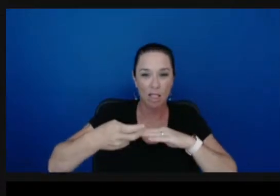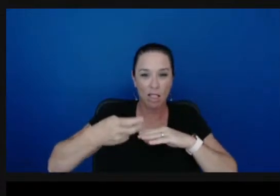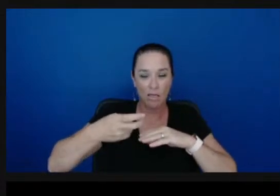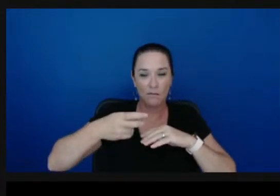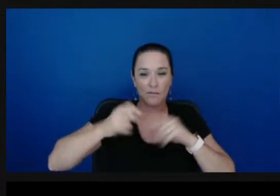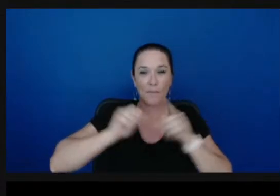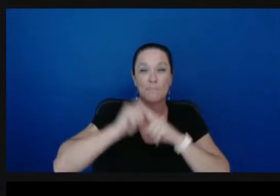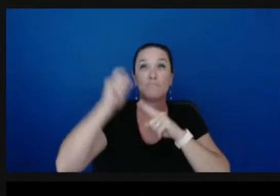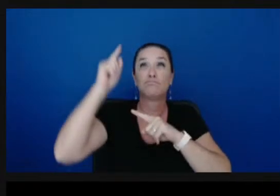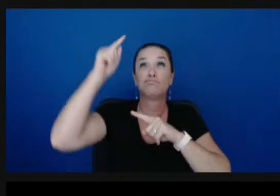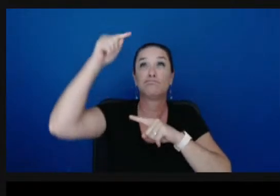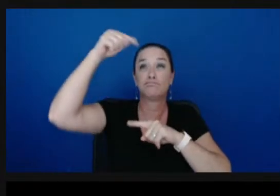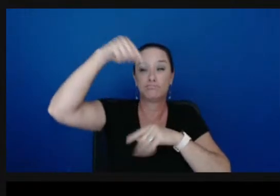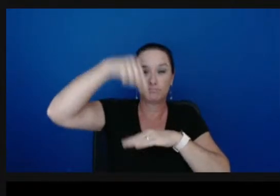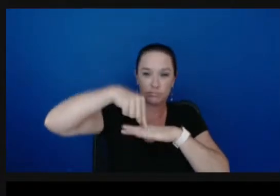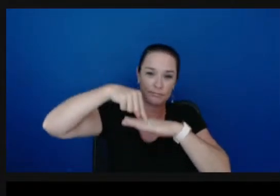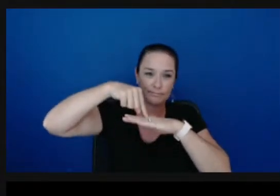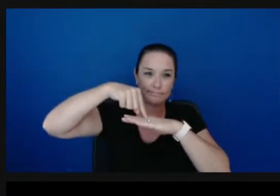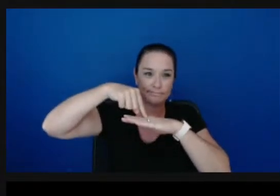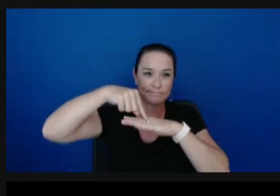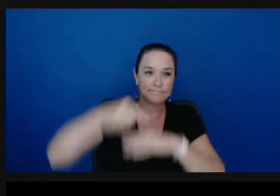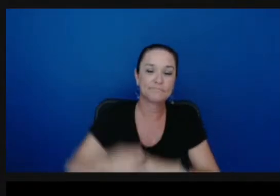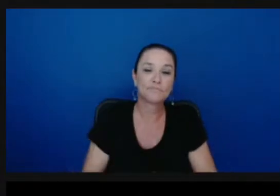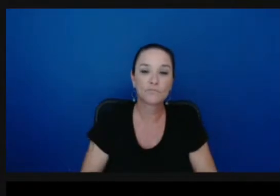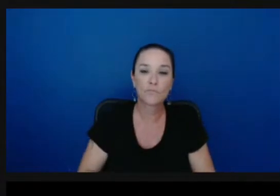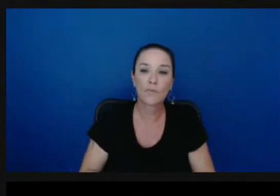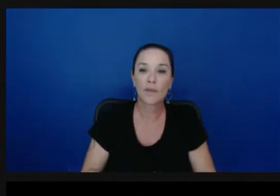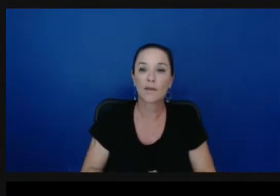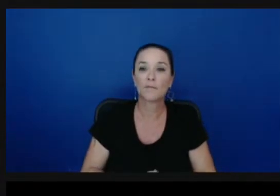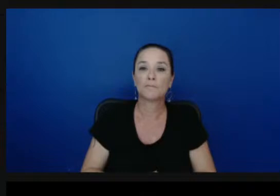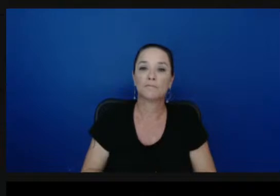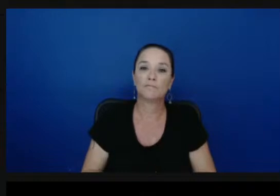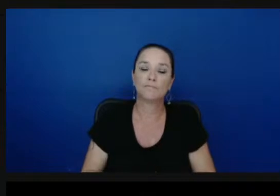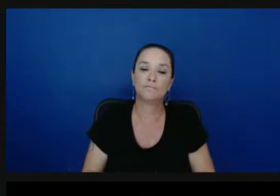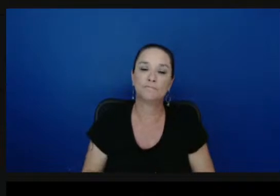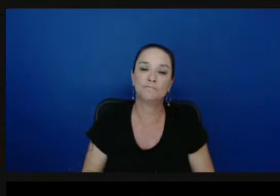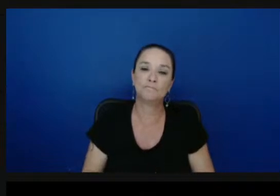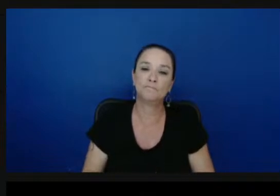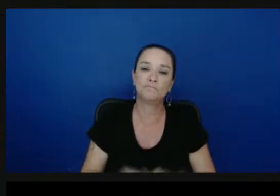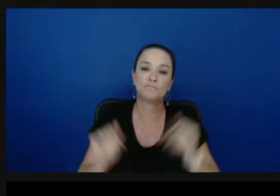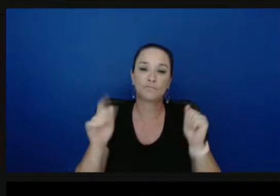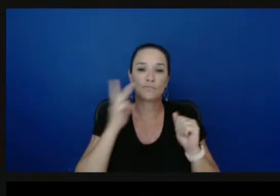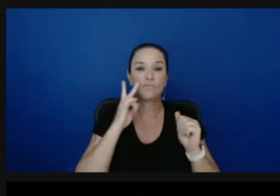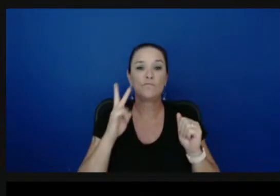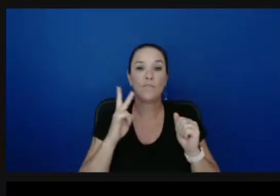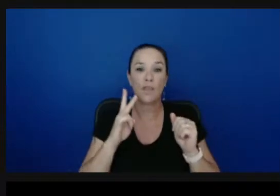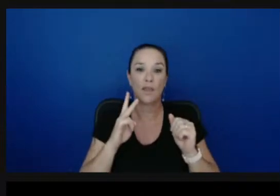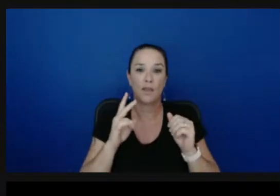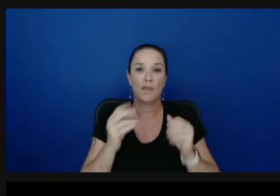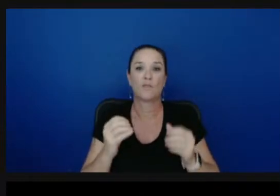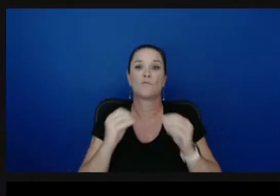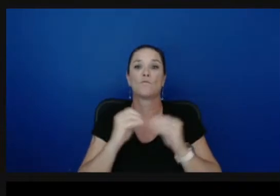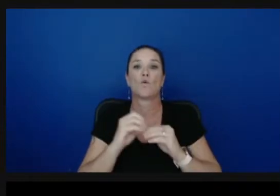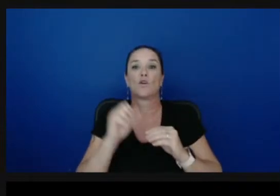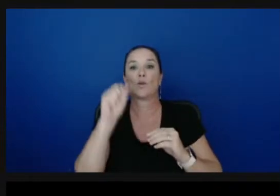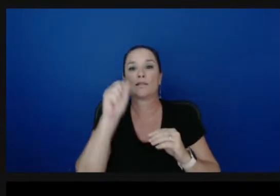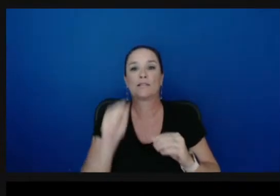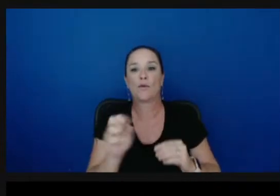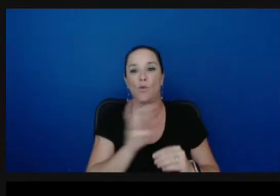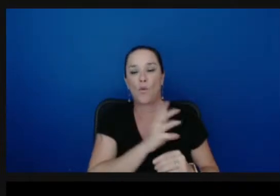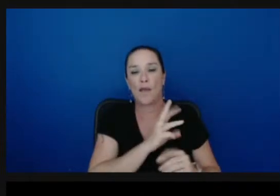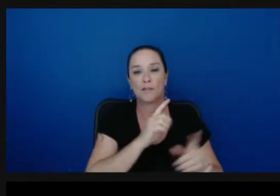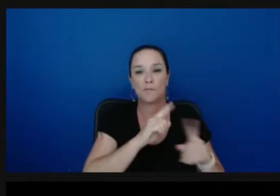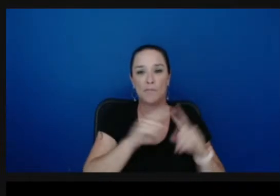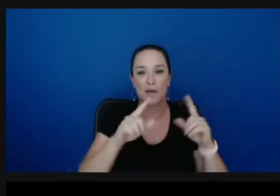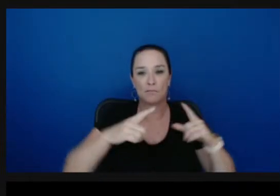as a ballistic here. All right, so there's that. You can see it's a lot further to the southwest, but largely within this